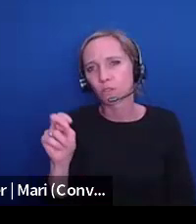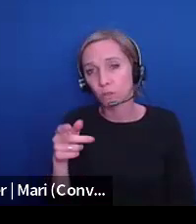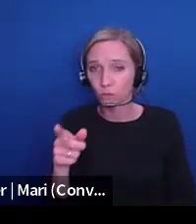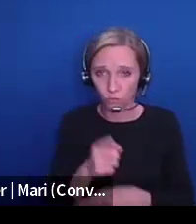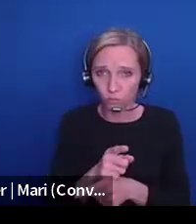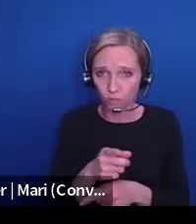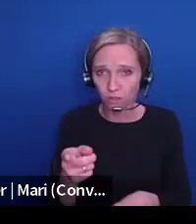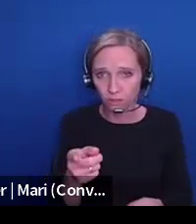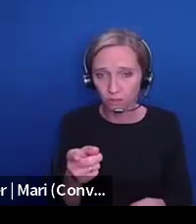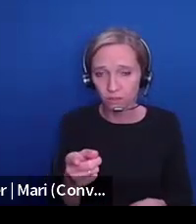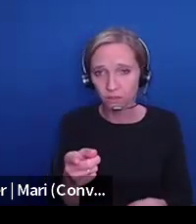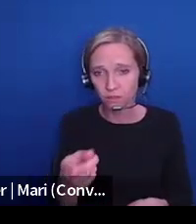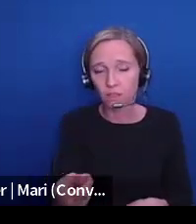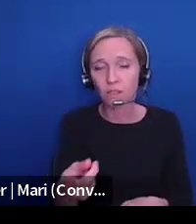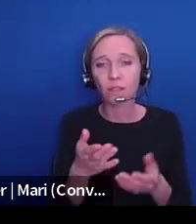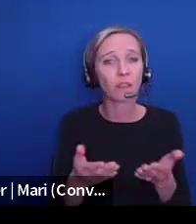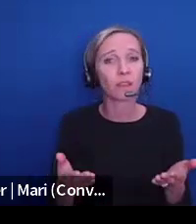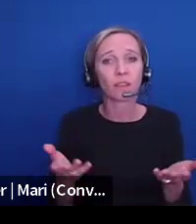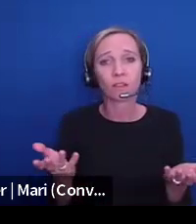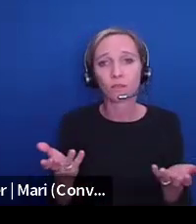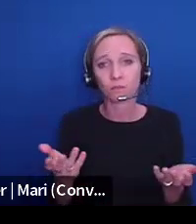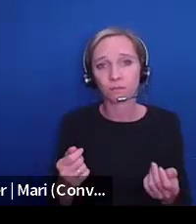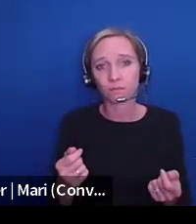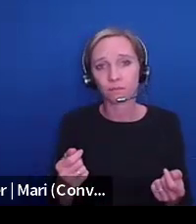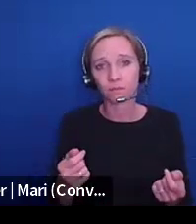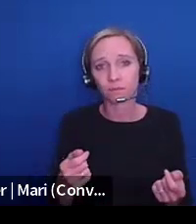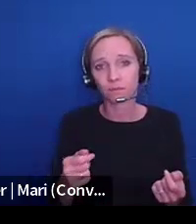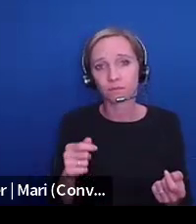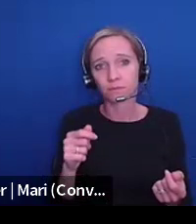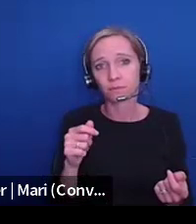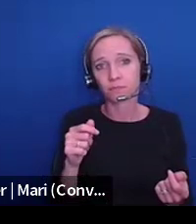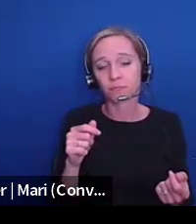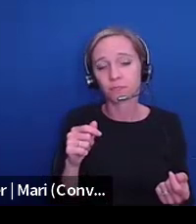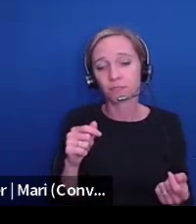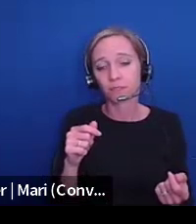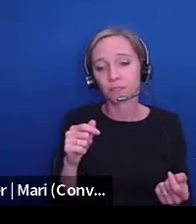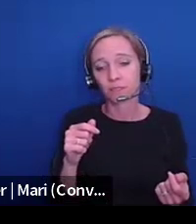are correct. So the thing is that this type of